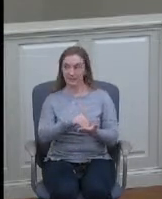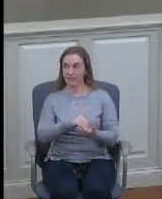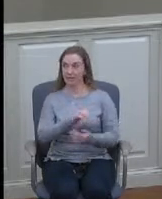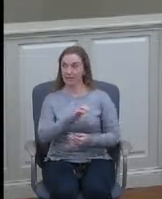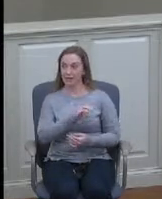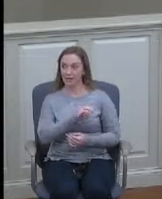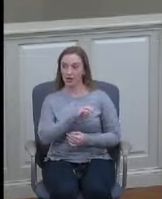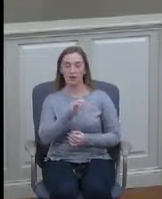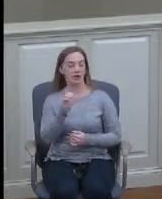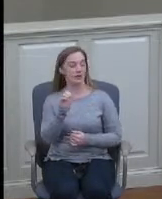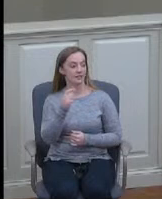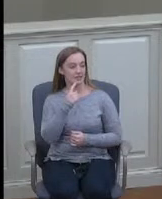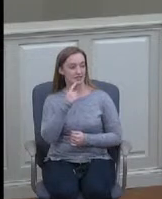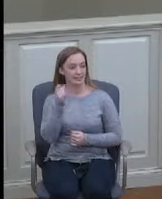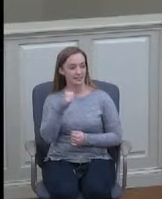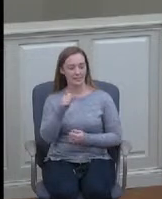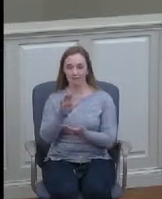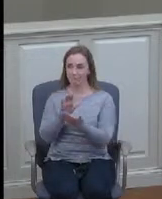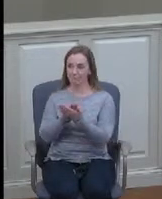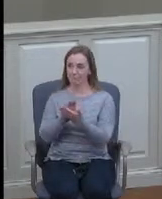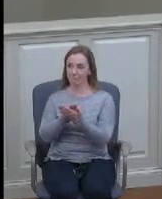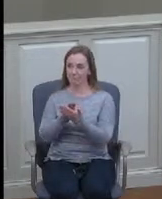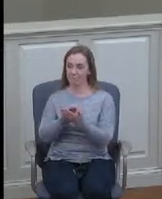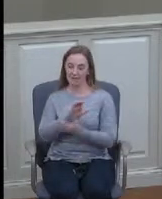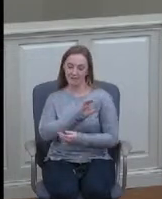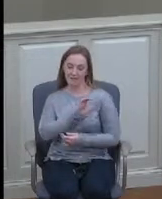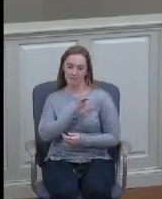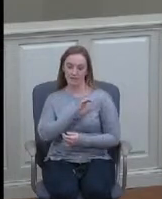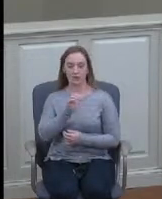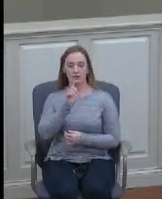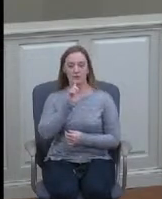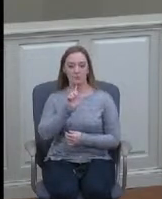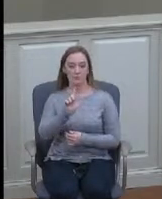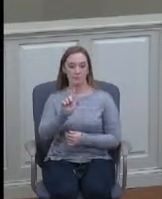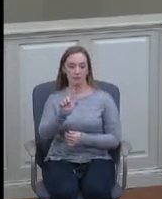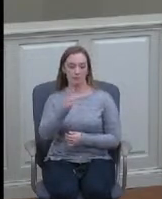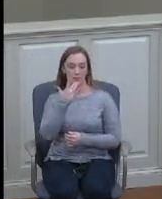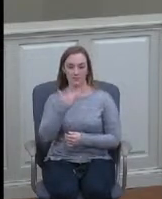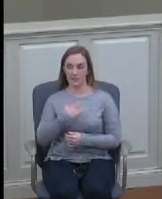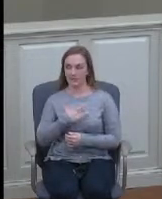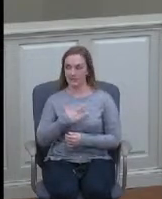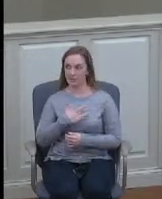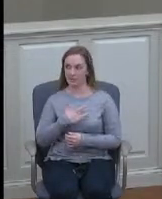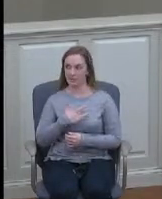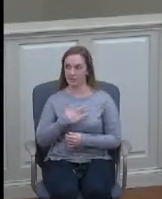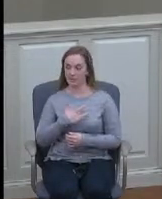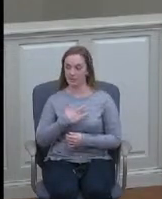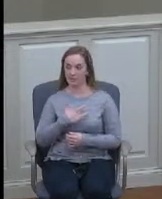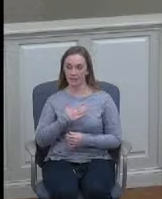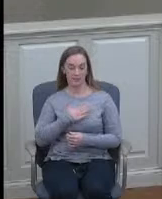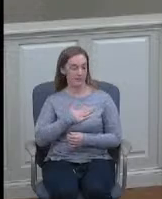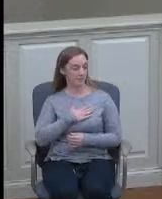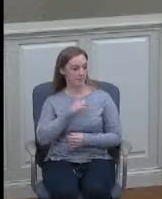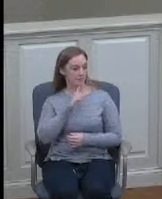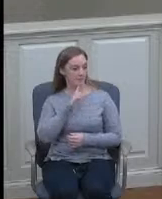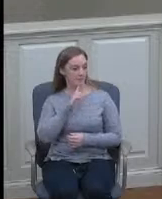So let's recognize Commissioner Cottle's 21st birthday. My first birthday with 38 years experience.